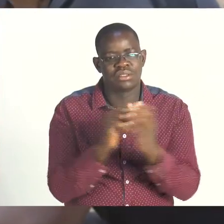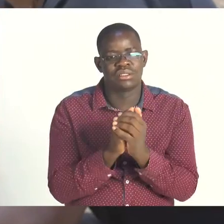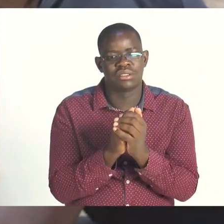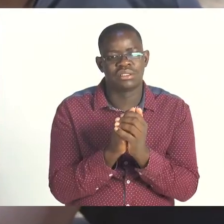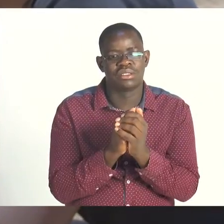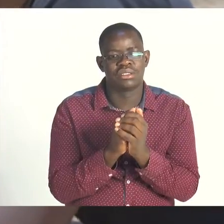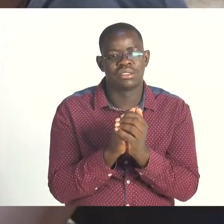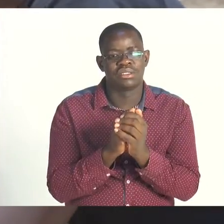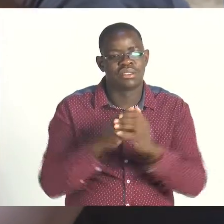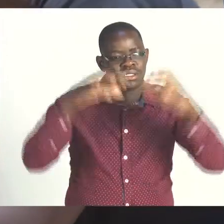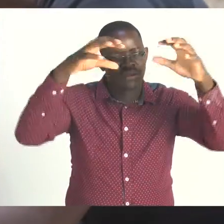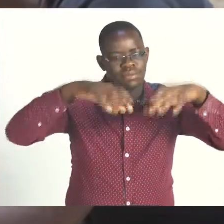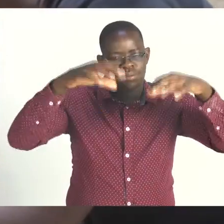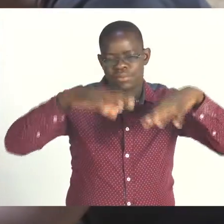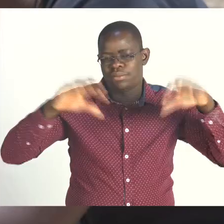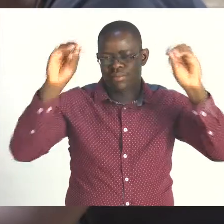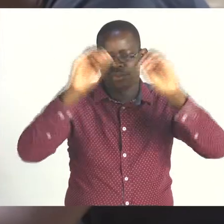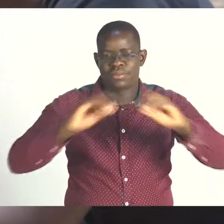It's the lack of rainfall.